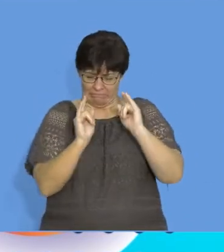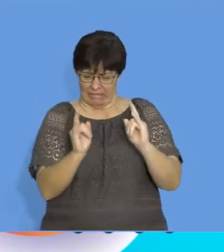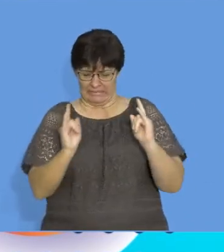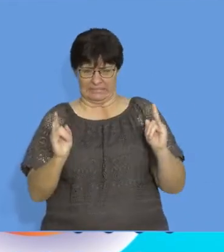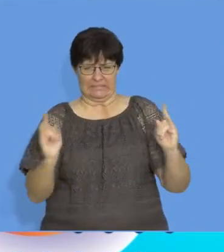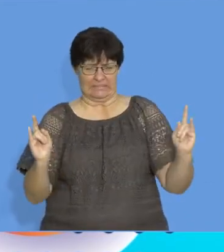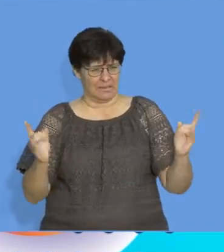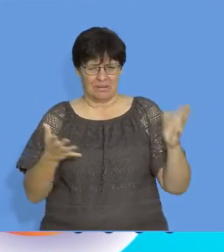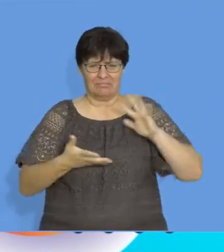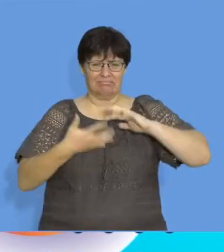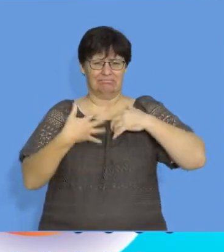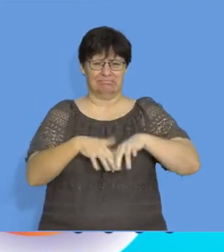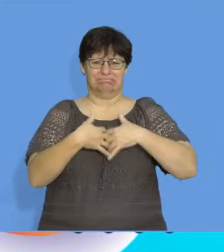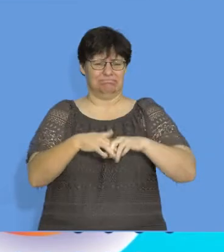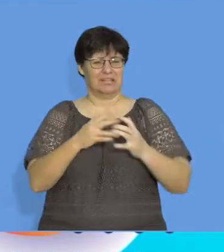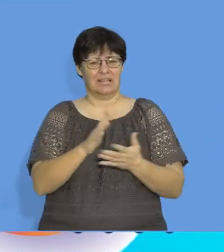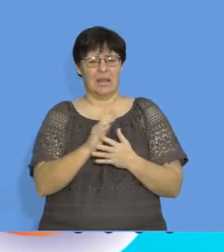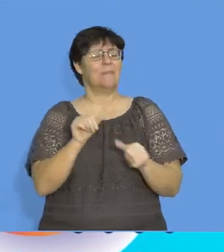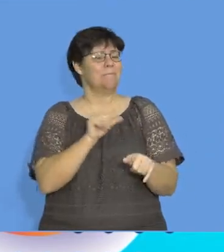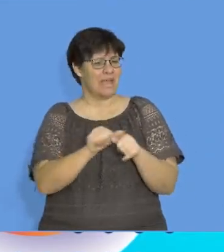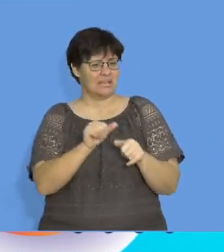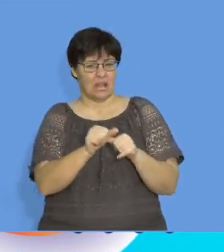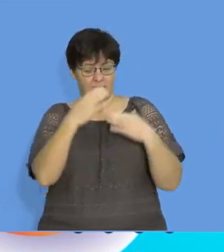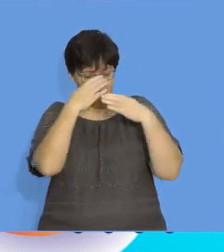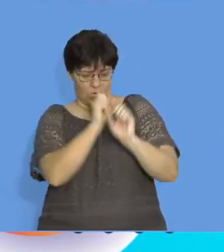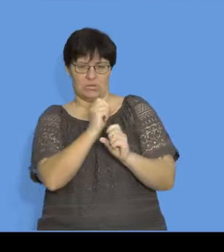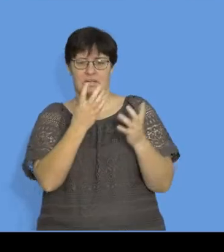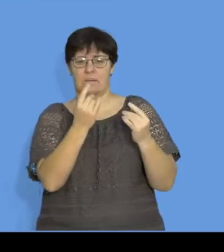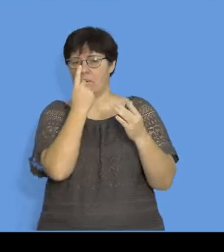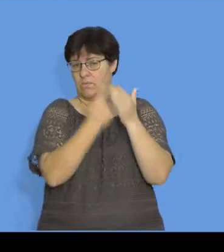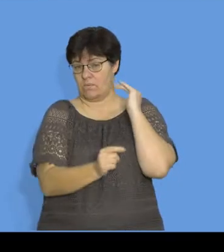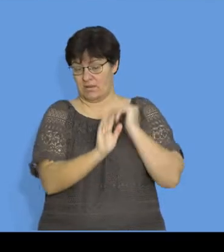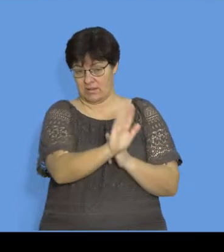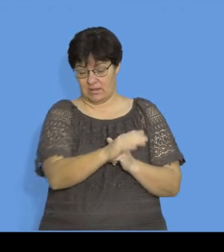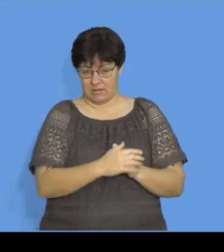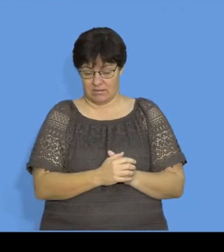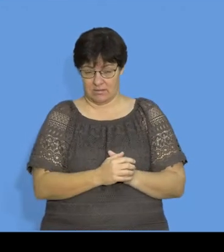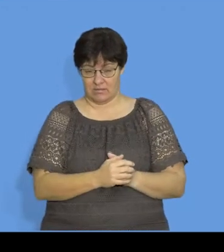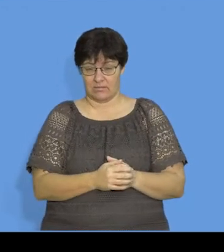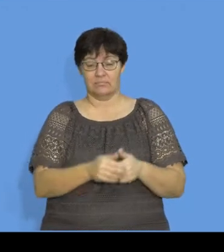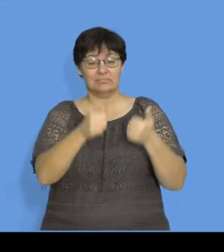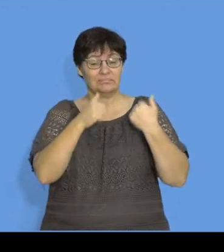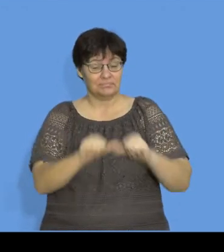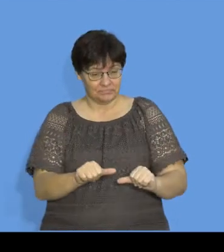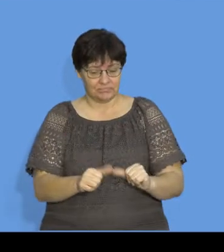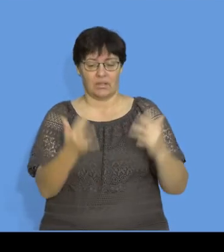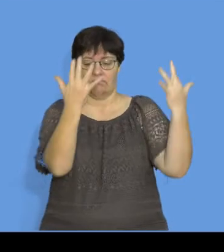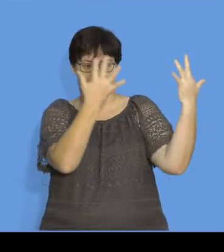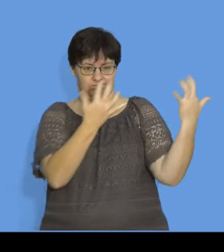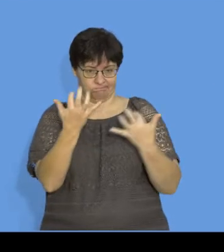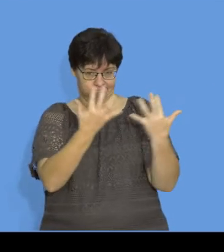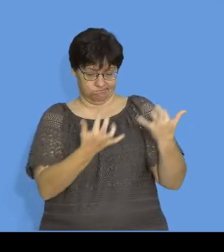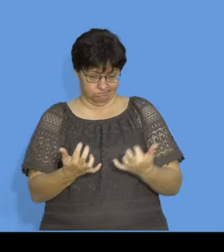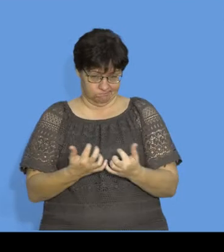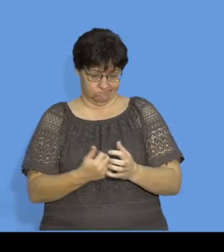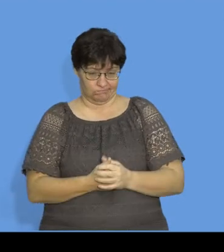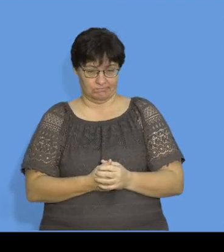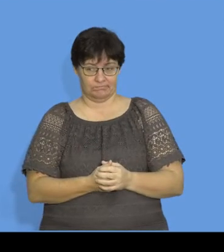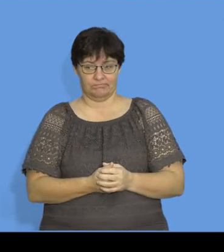just gets messy. Just use the numbers, okay? Then do the calculation.